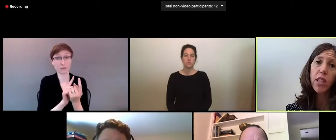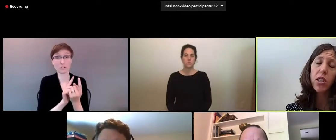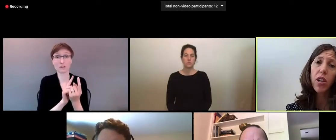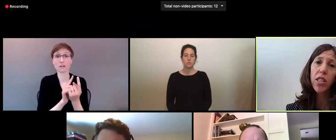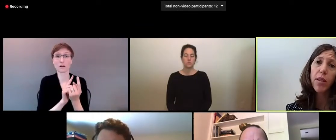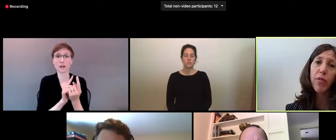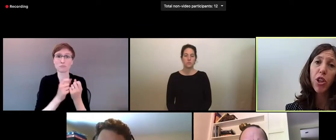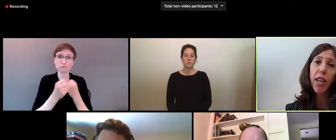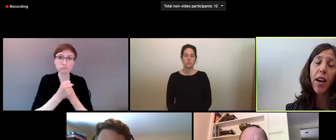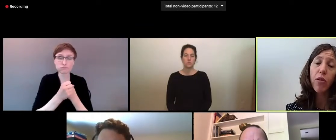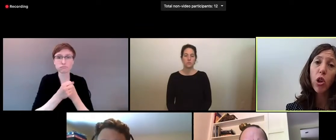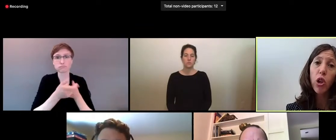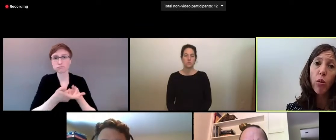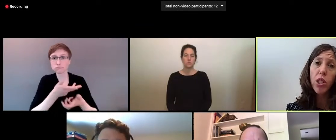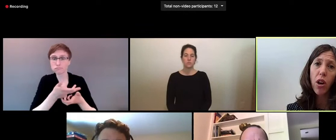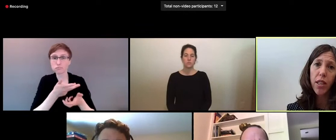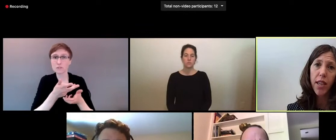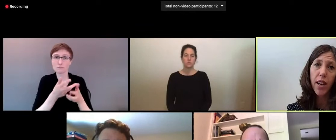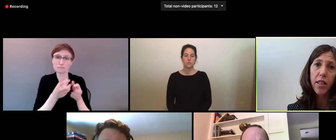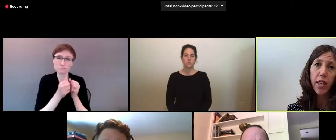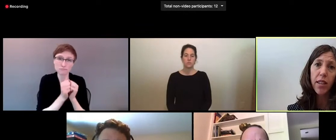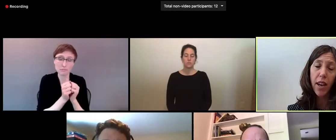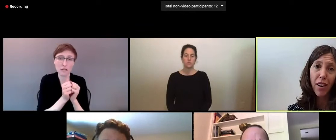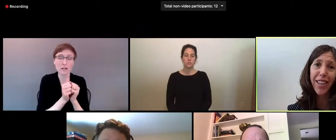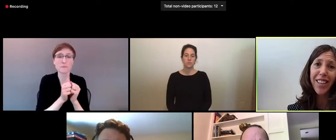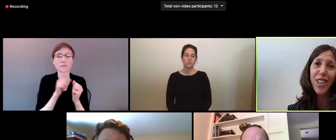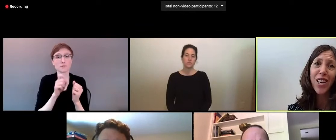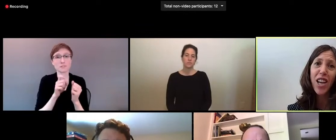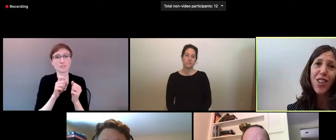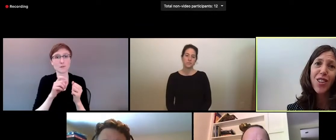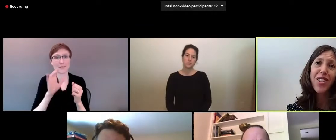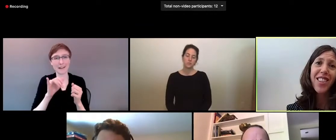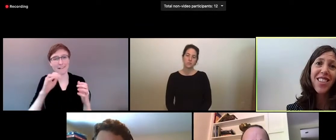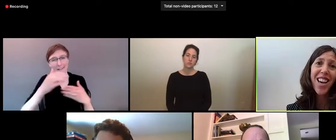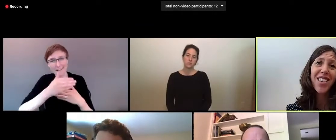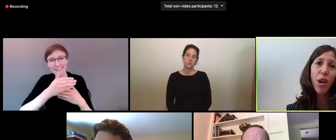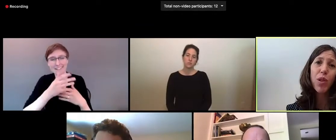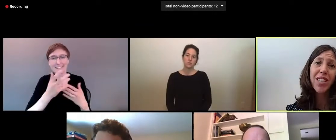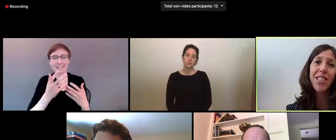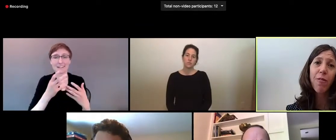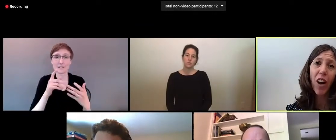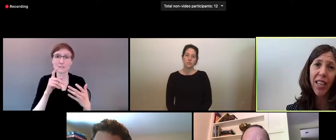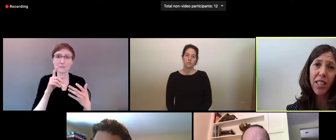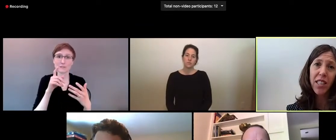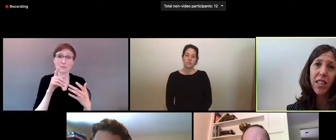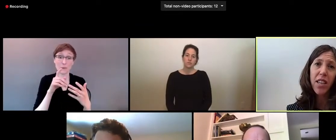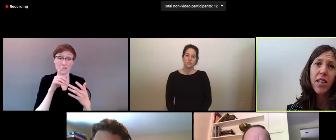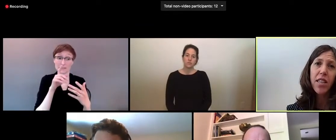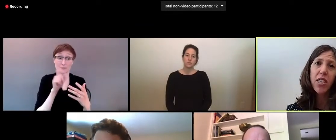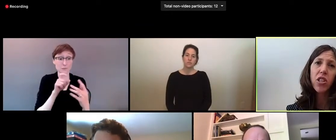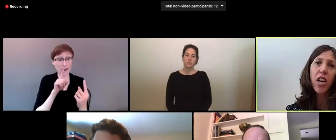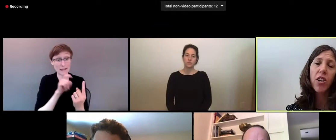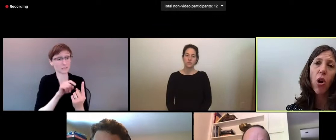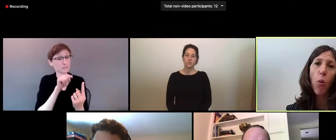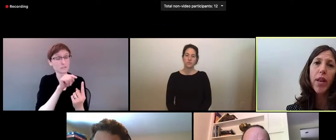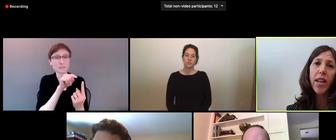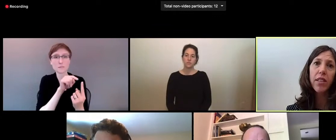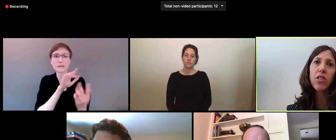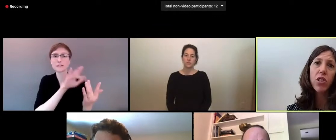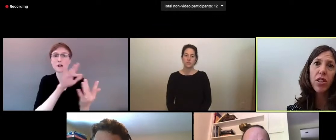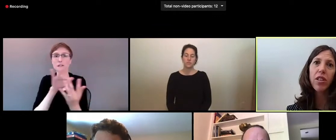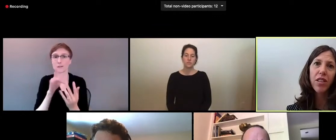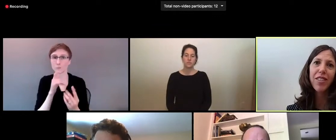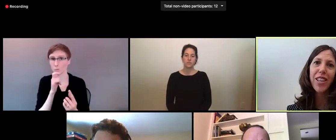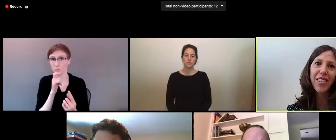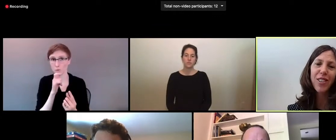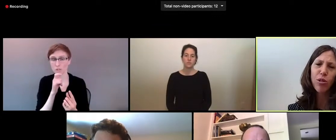and using this concept, if you're going to have close contact, like the hugging, that number is defined, that it's not an